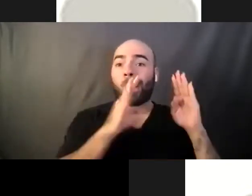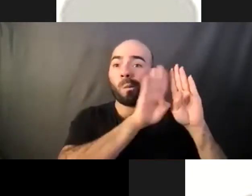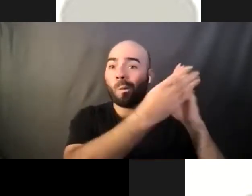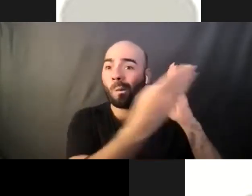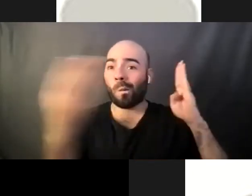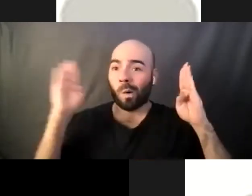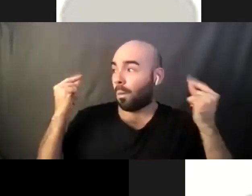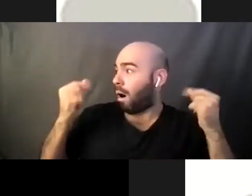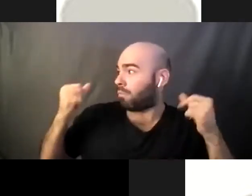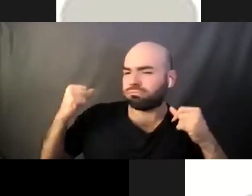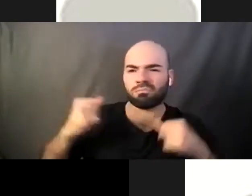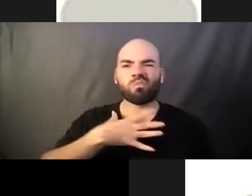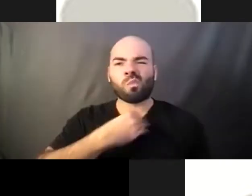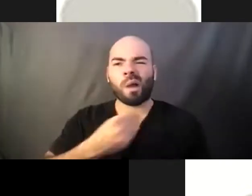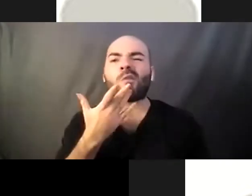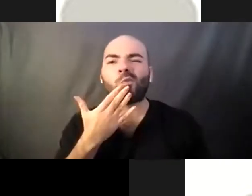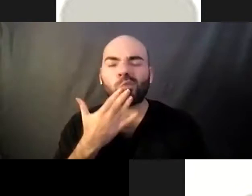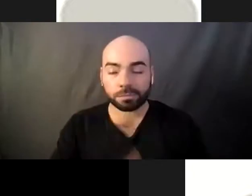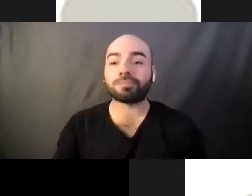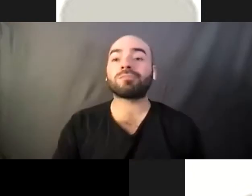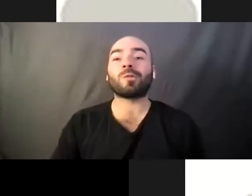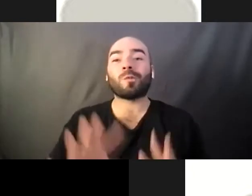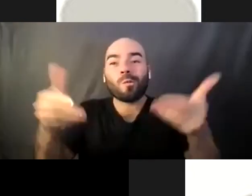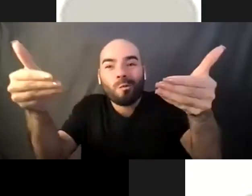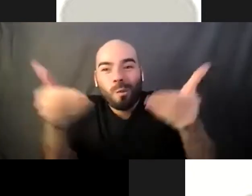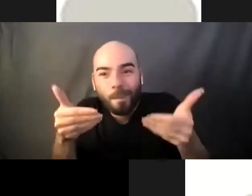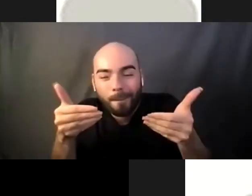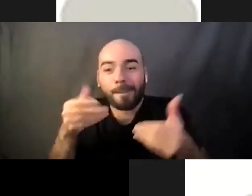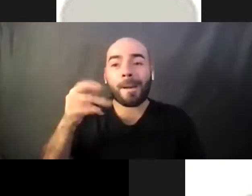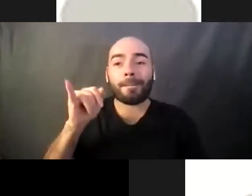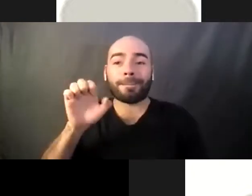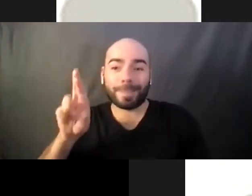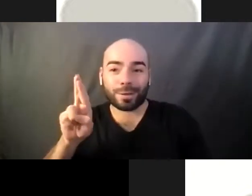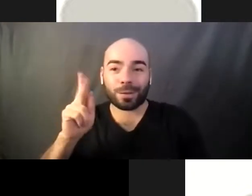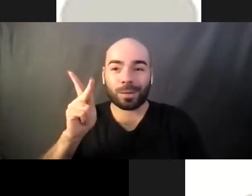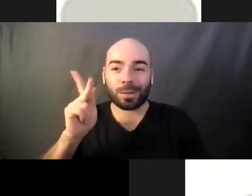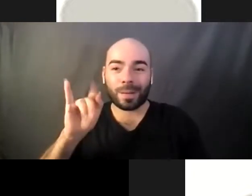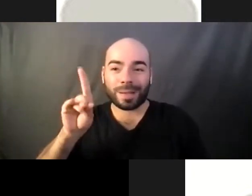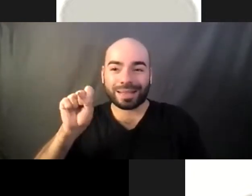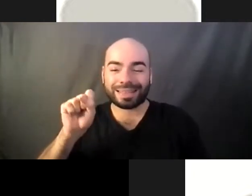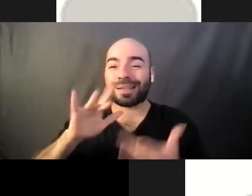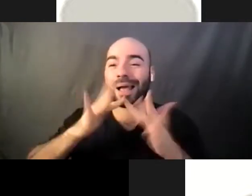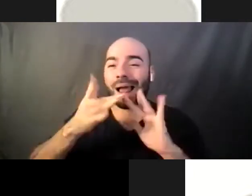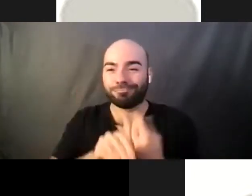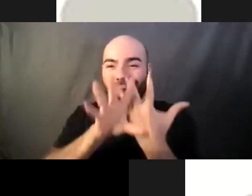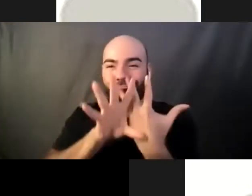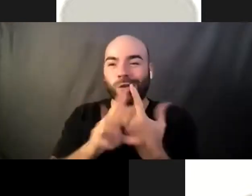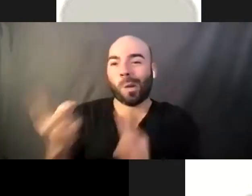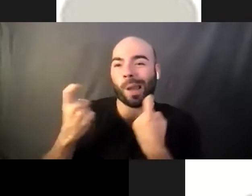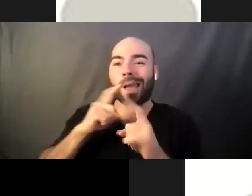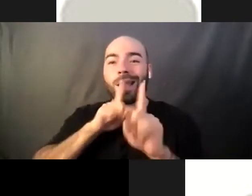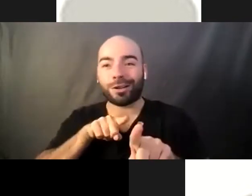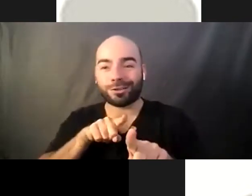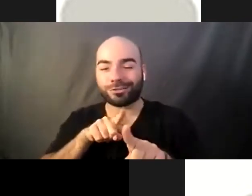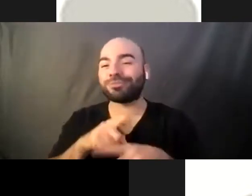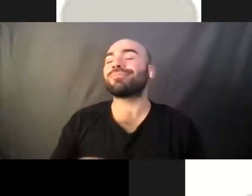white. So welcome to the Pier Kids virtual Q&A. Co-presented with DCTV. We have a